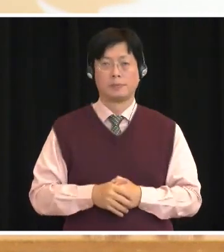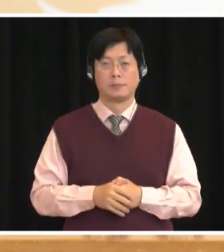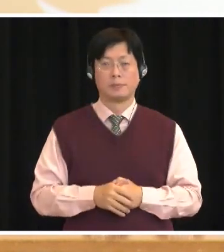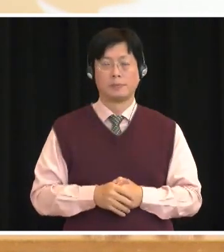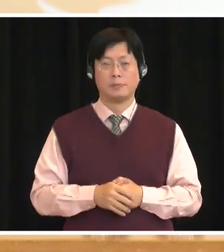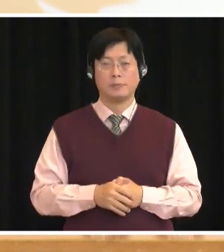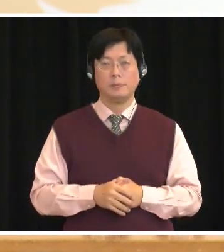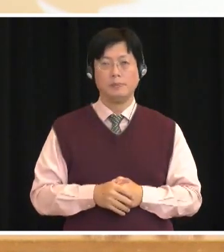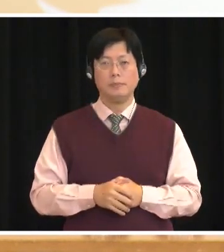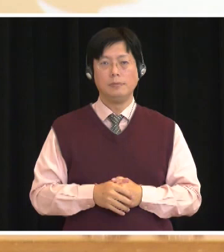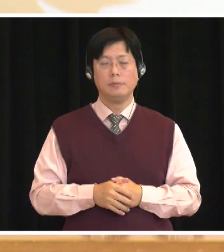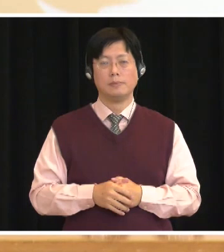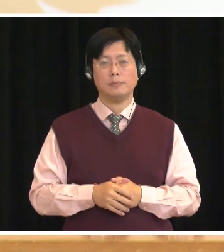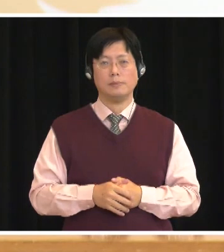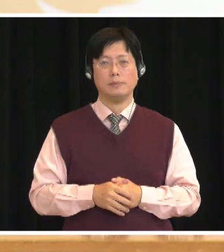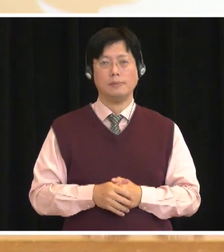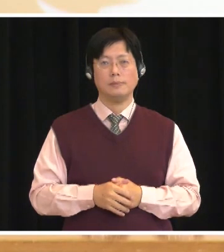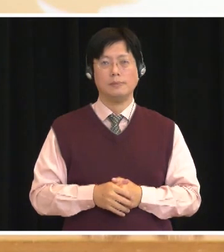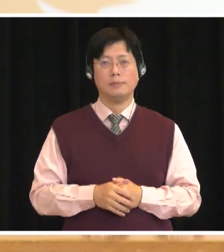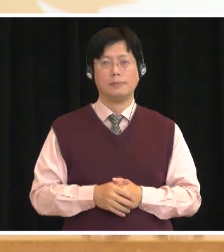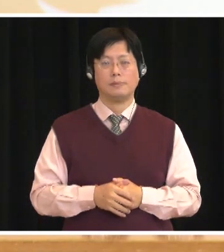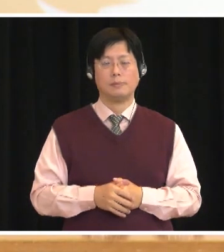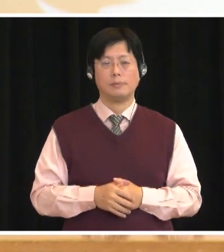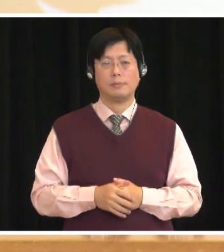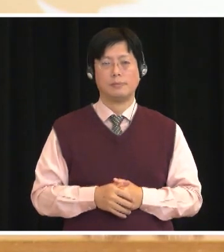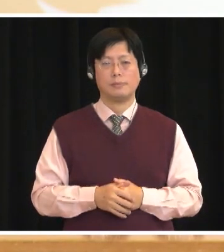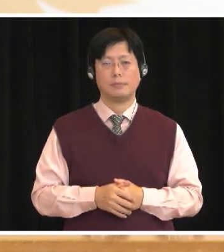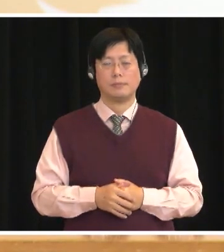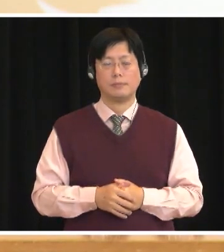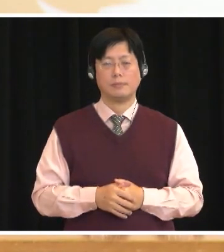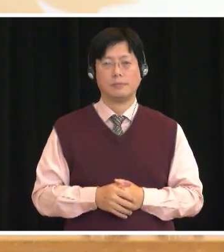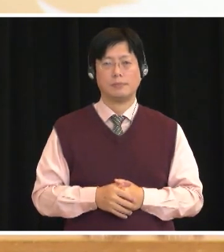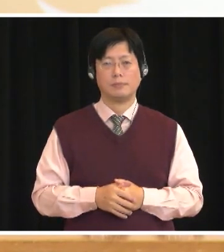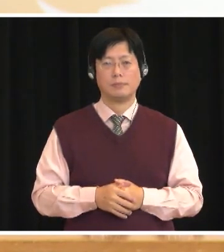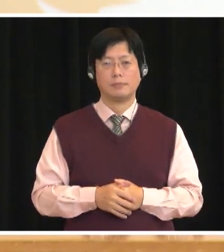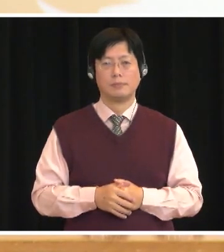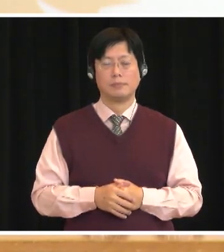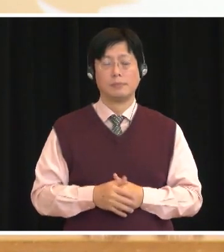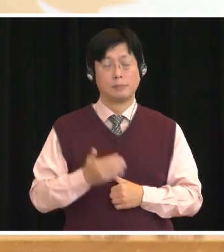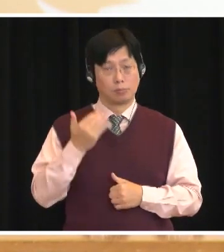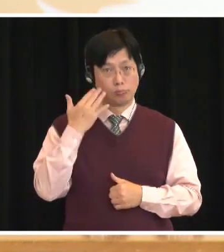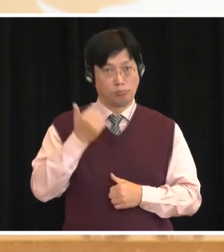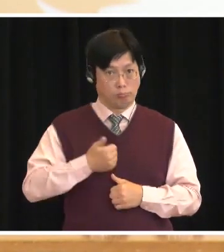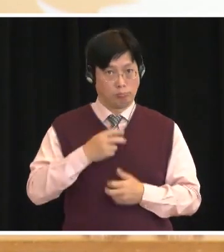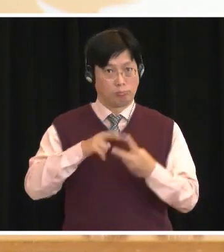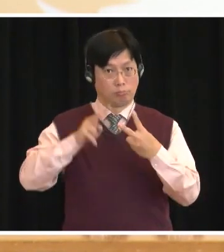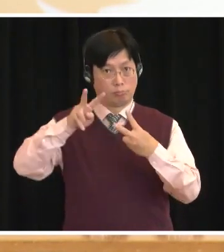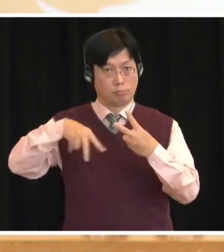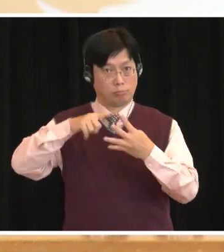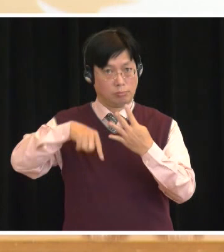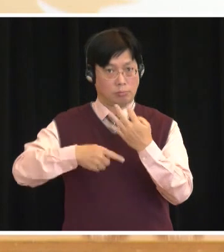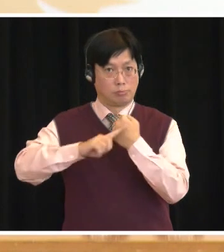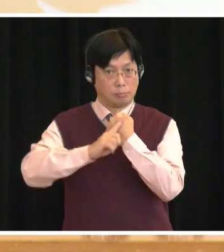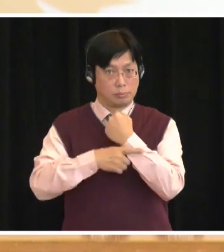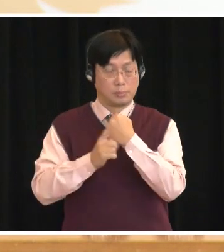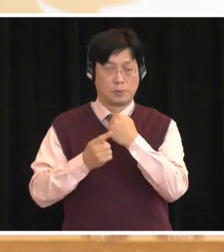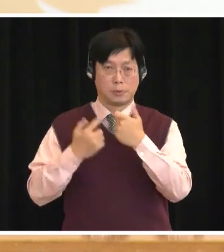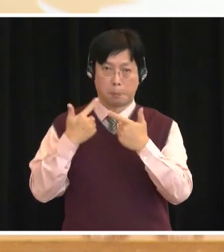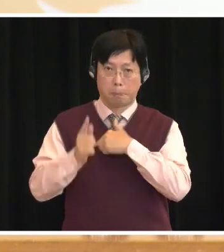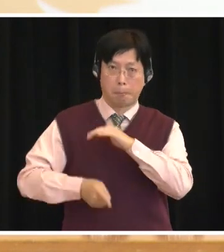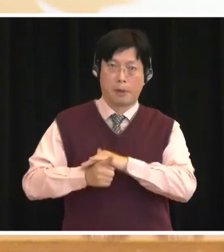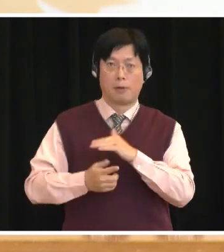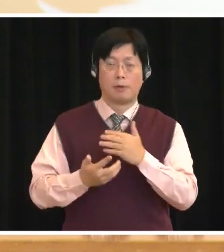But at the same time, there is enough information to tell you that those children are not dealt